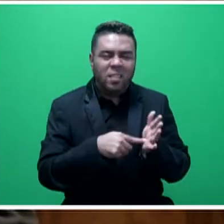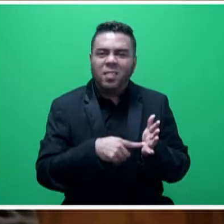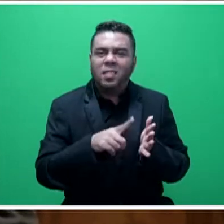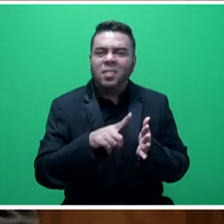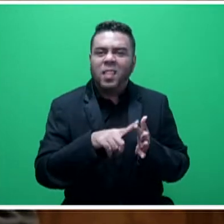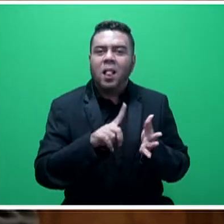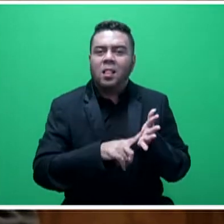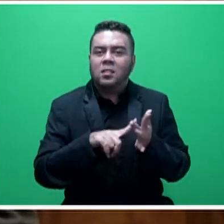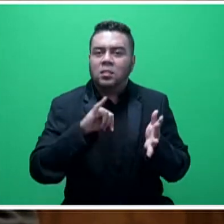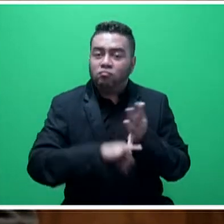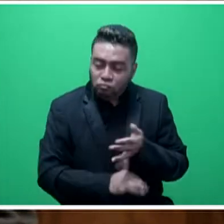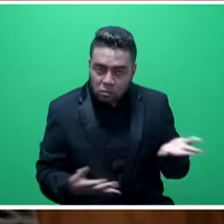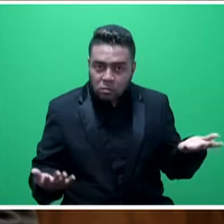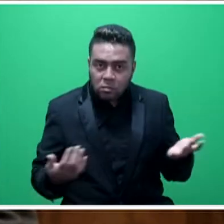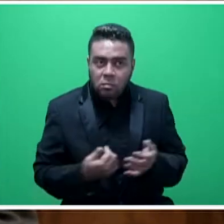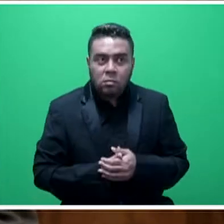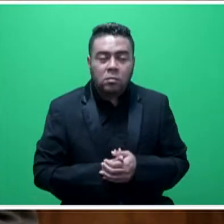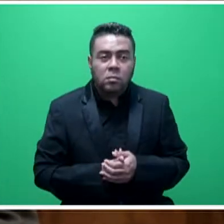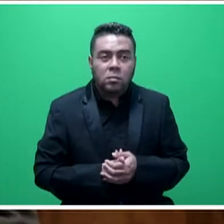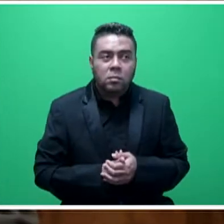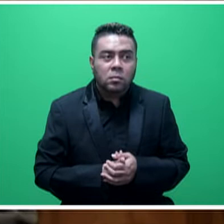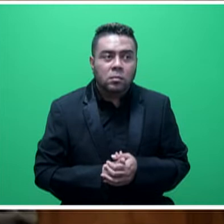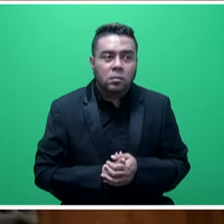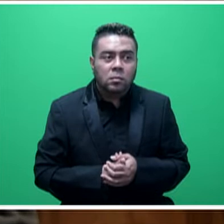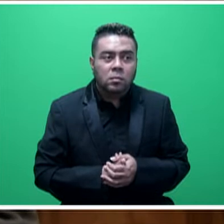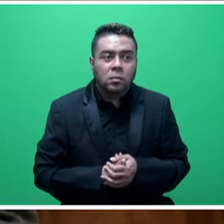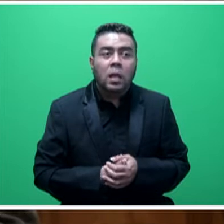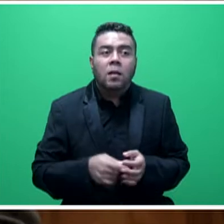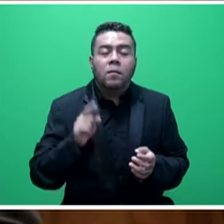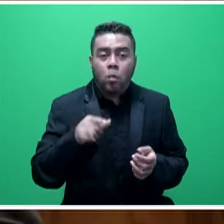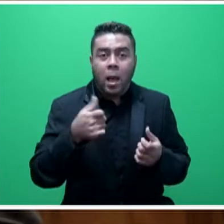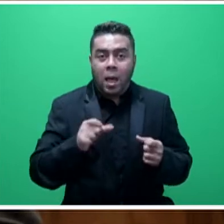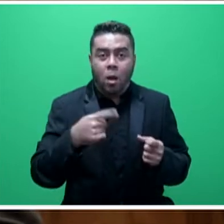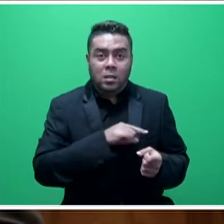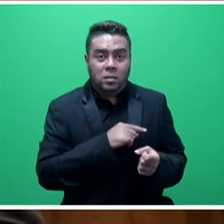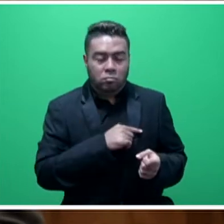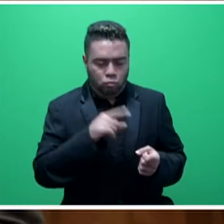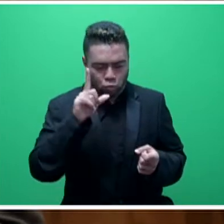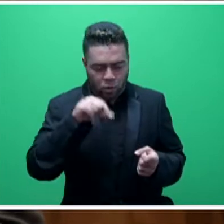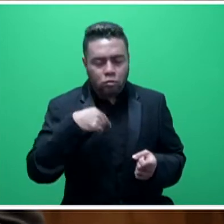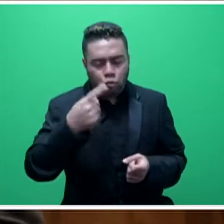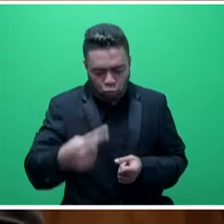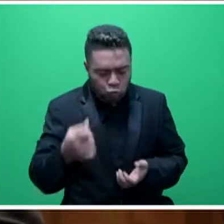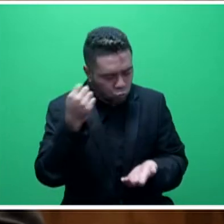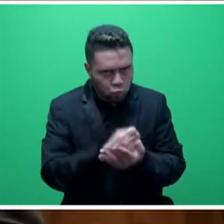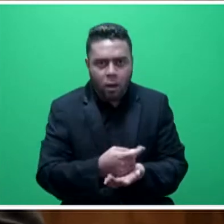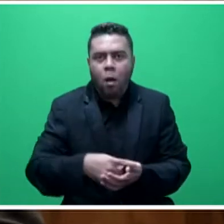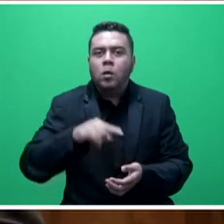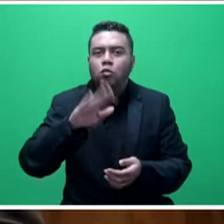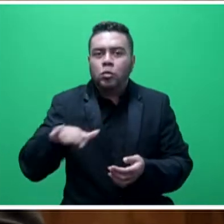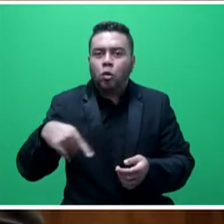Scheme. This, Mr. Speaker said, will allow us to ensure that our children continue to be educated. Mr. Speaker